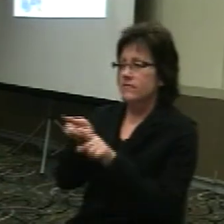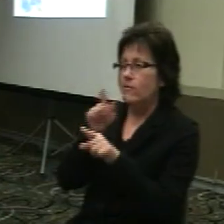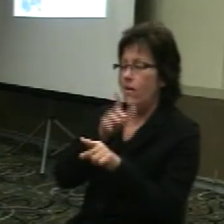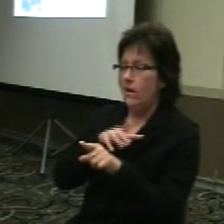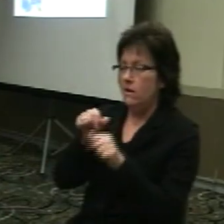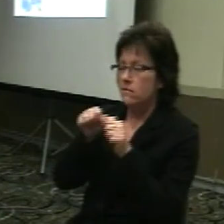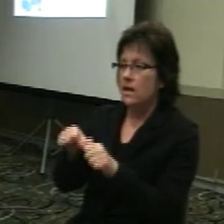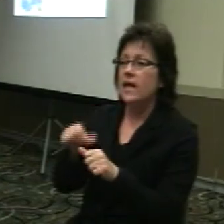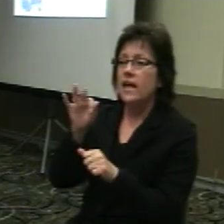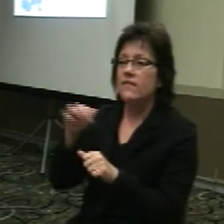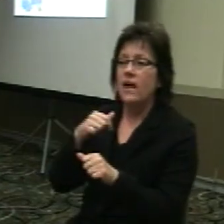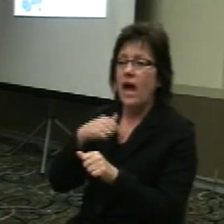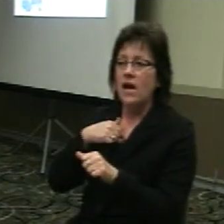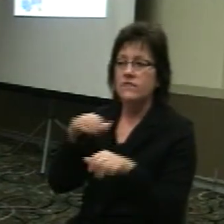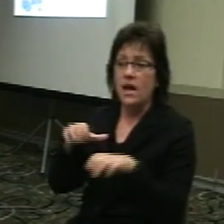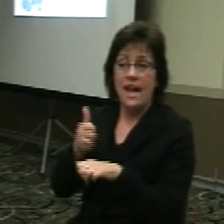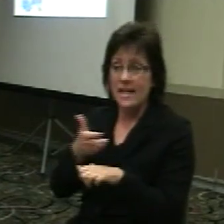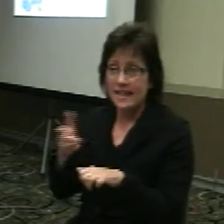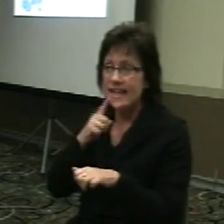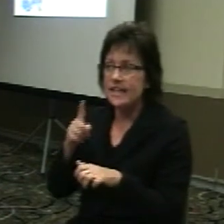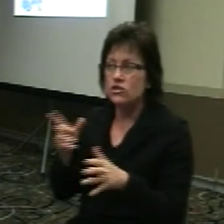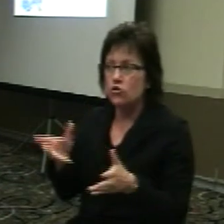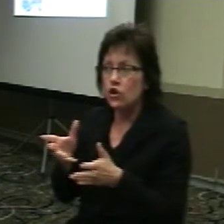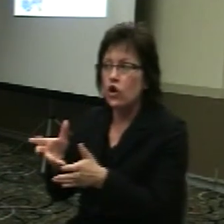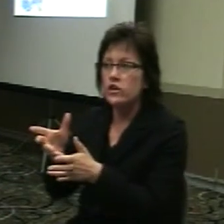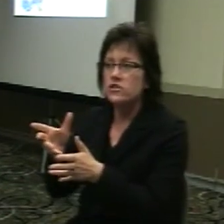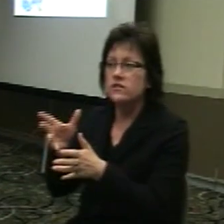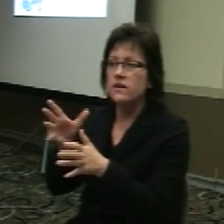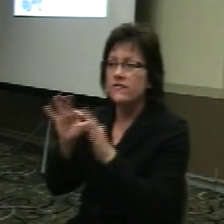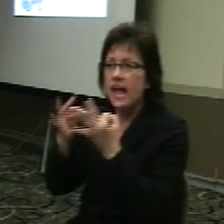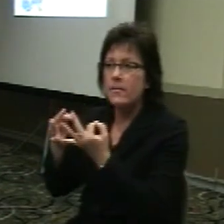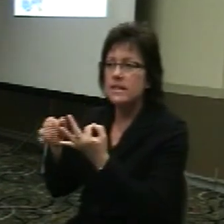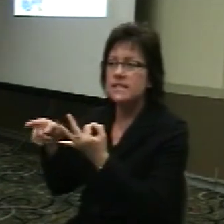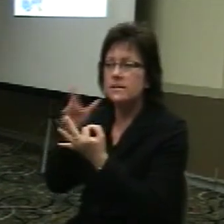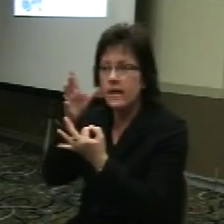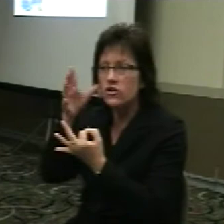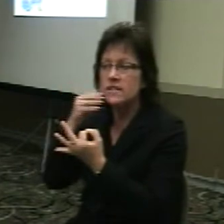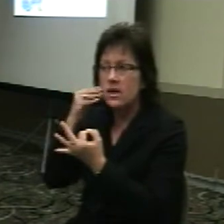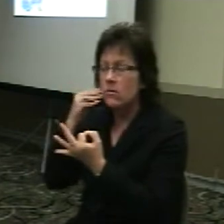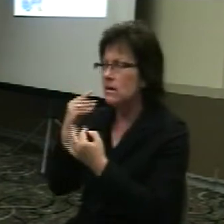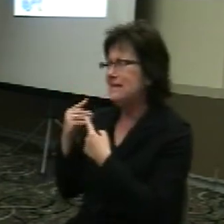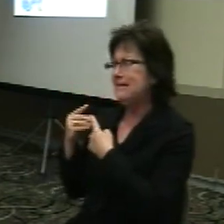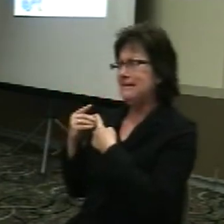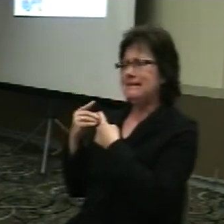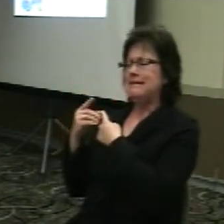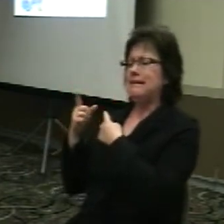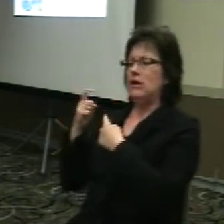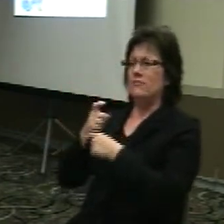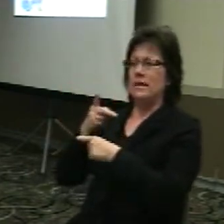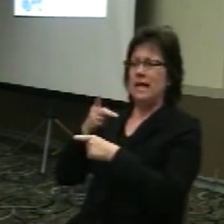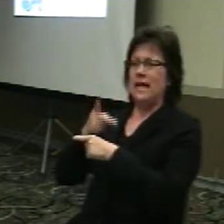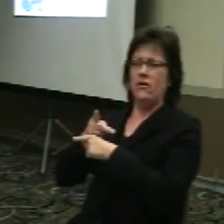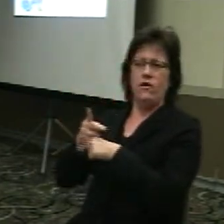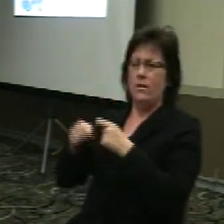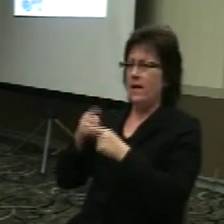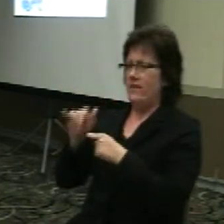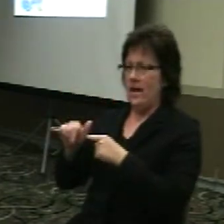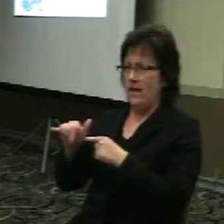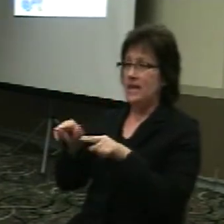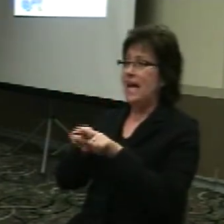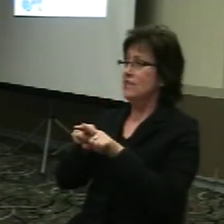get help with. Yeah, you got to be careful with that. Yes. That's a slippery slope, because as a school person, the minute you say